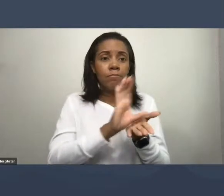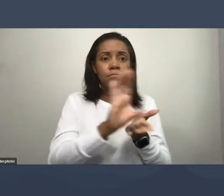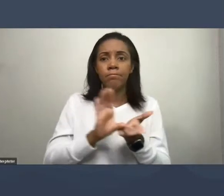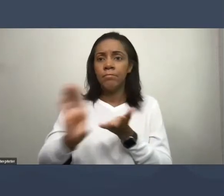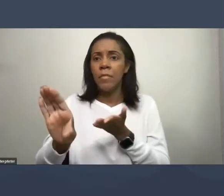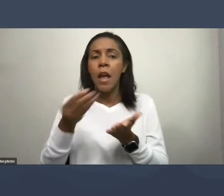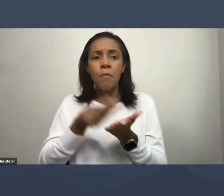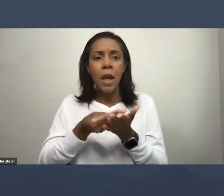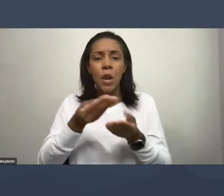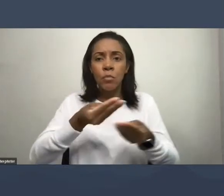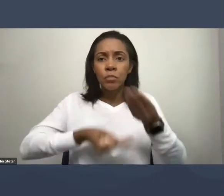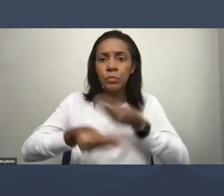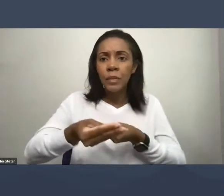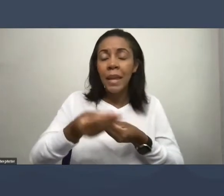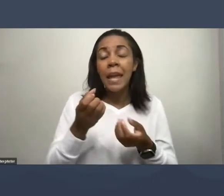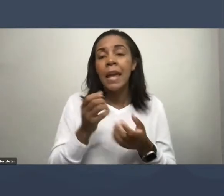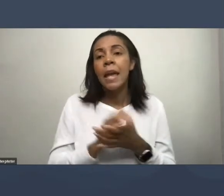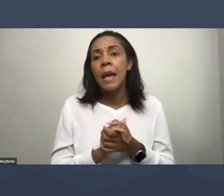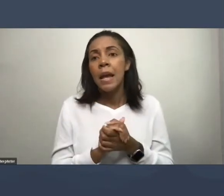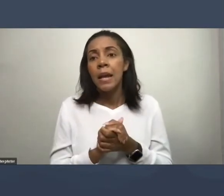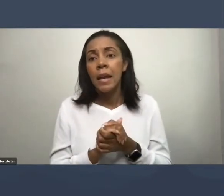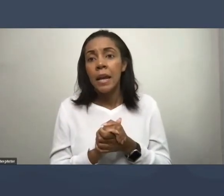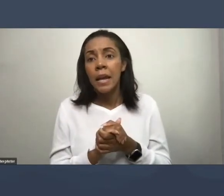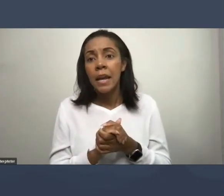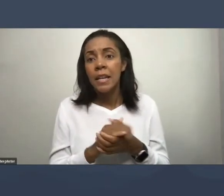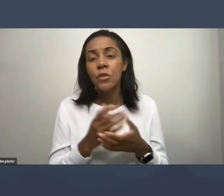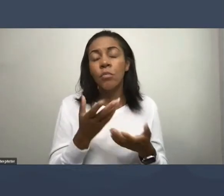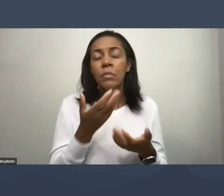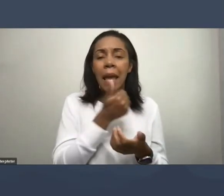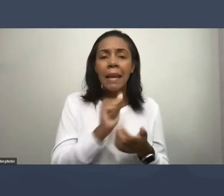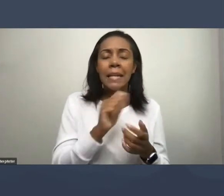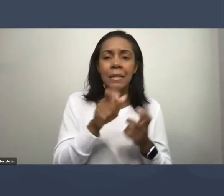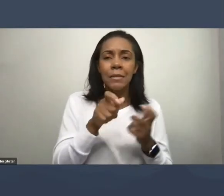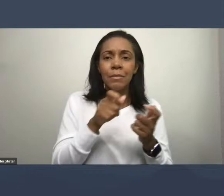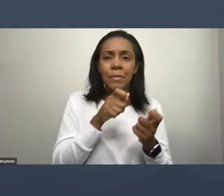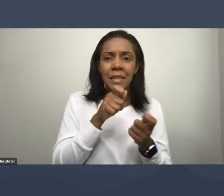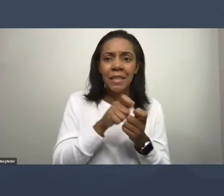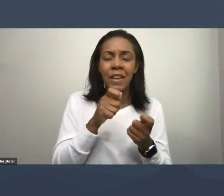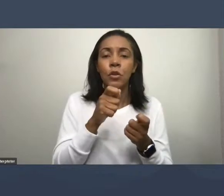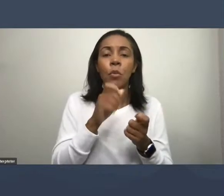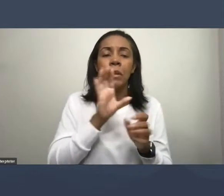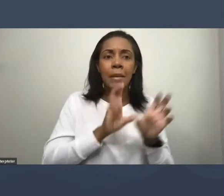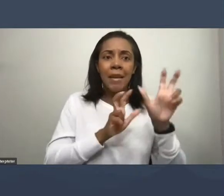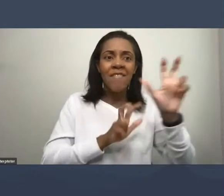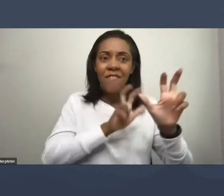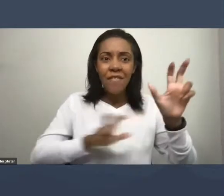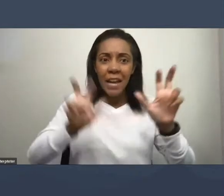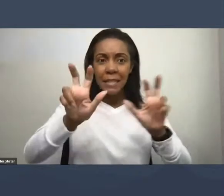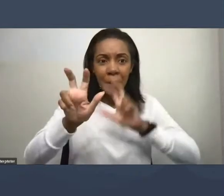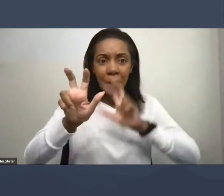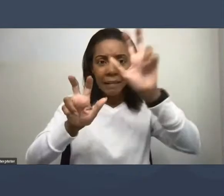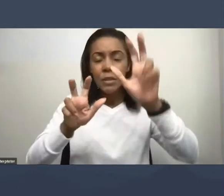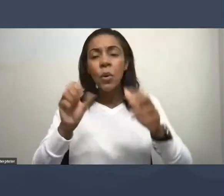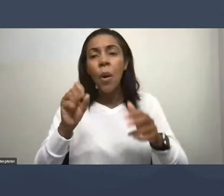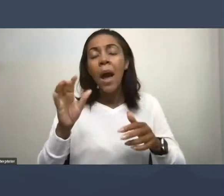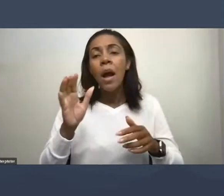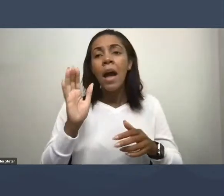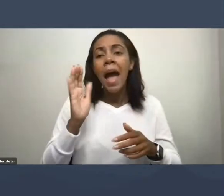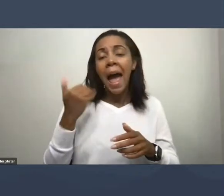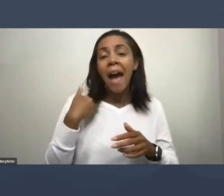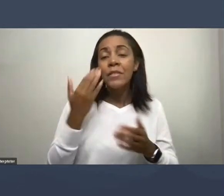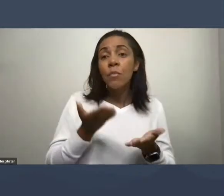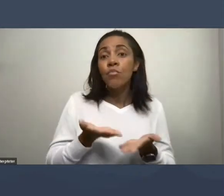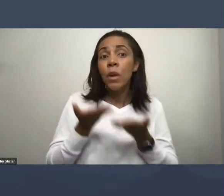big pieces. Broadband isn't any particular division's investment, so there are some recommendations there. So it is just